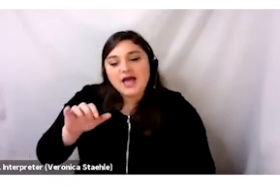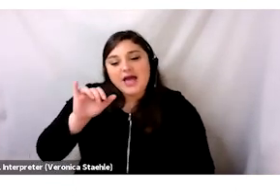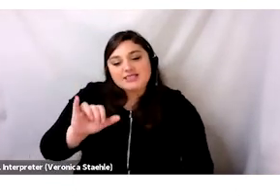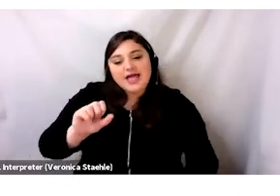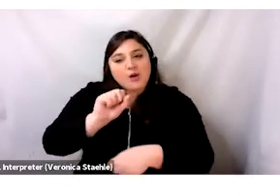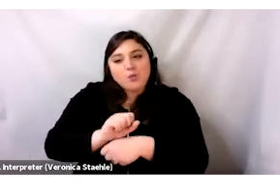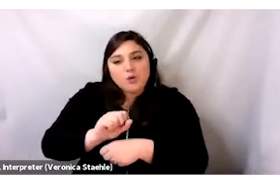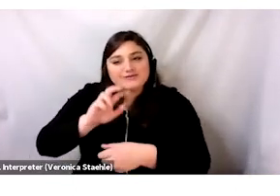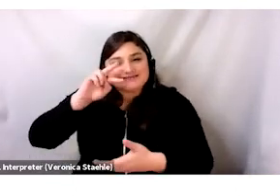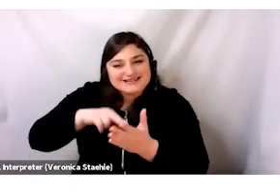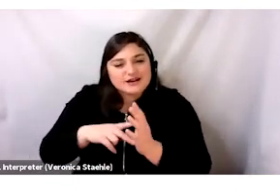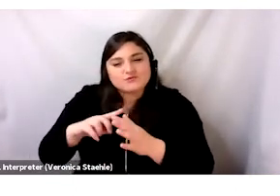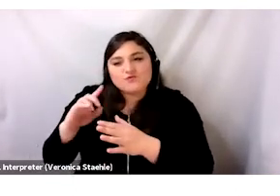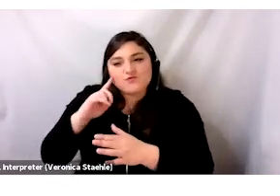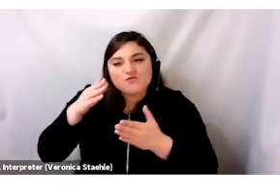to